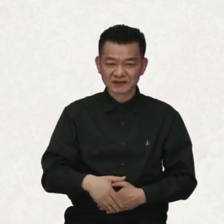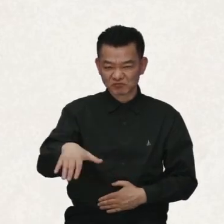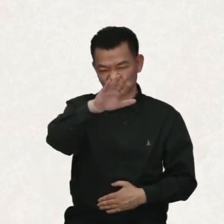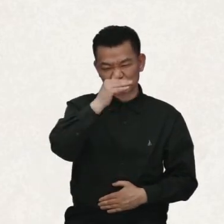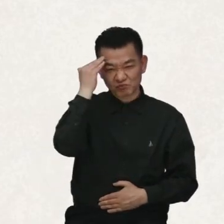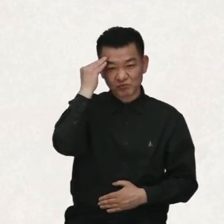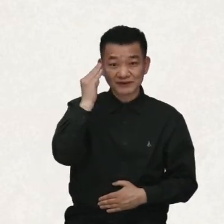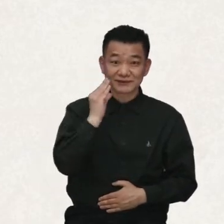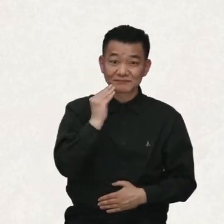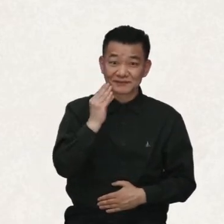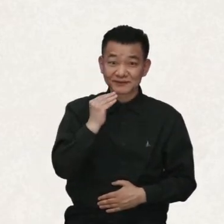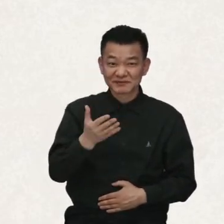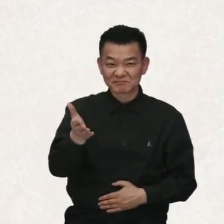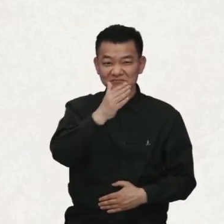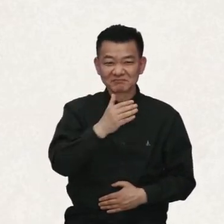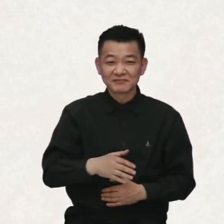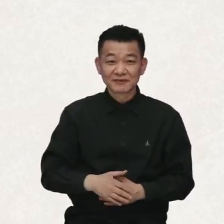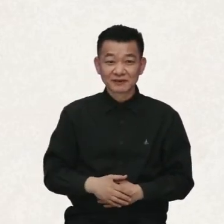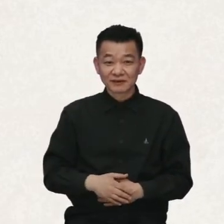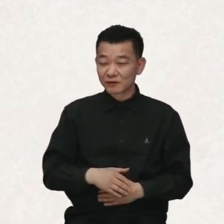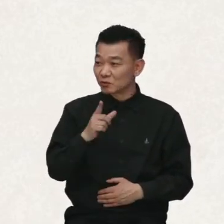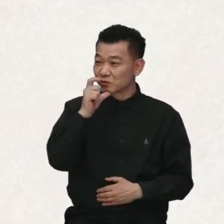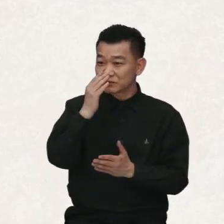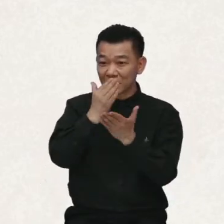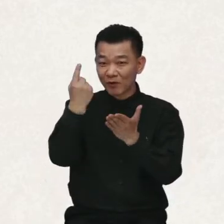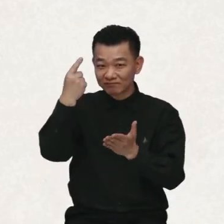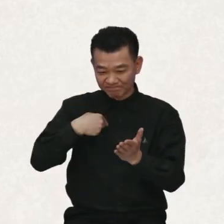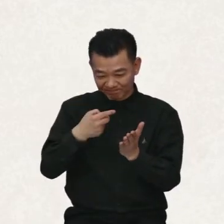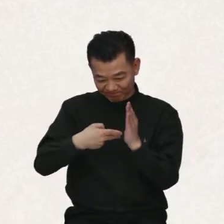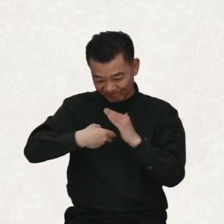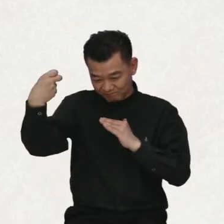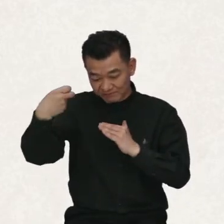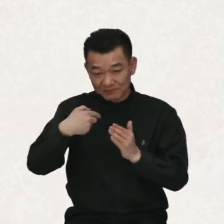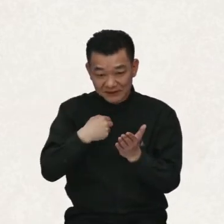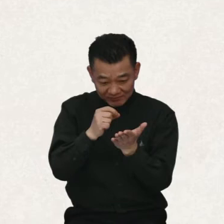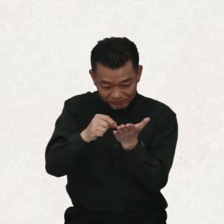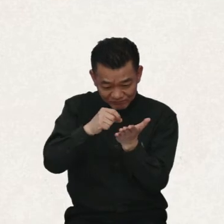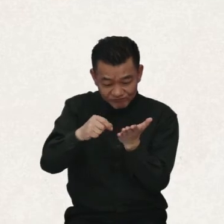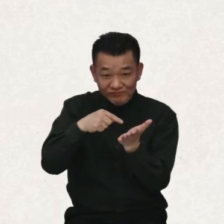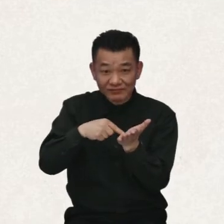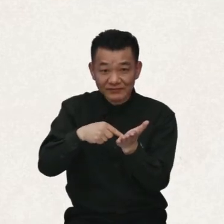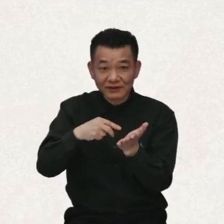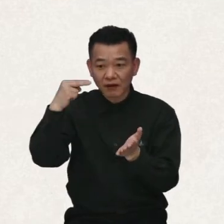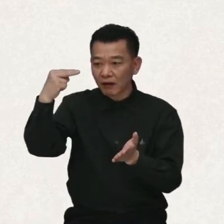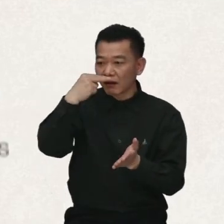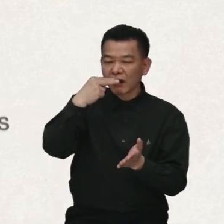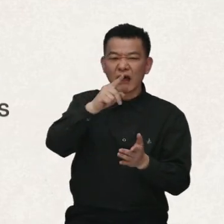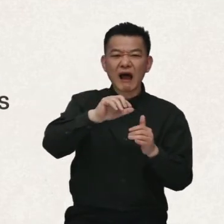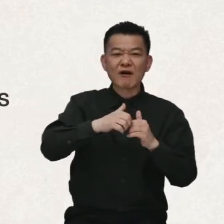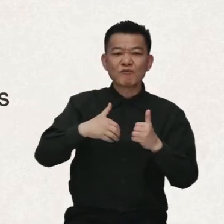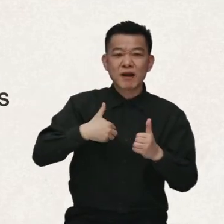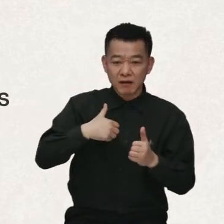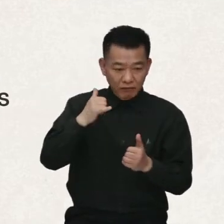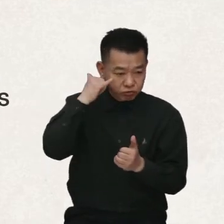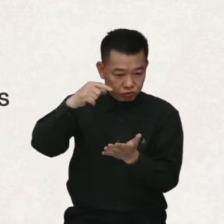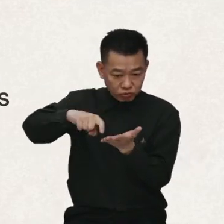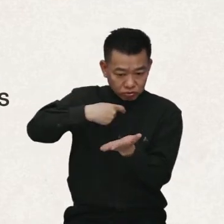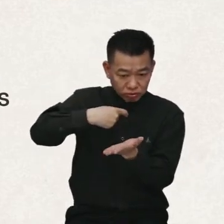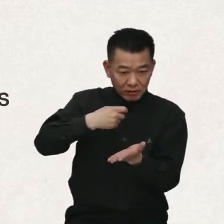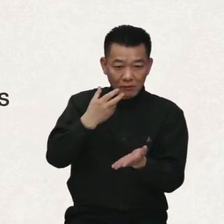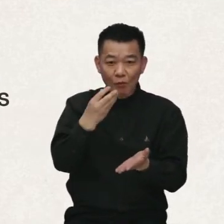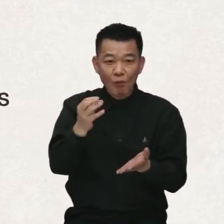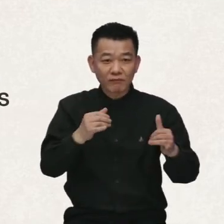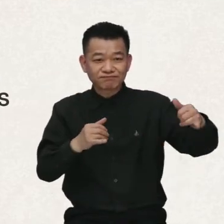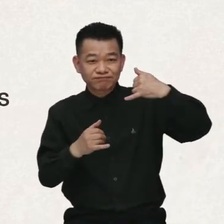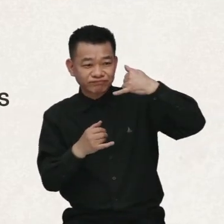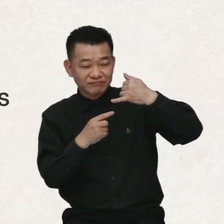Have you ever had these experiences? Your diary being read by someone without your consent? Or receiving a text or a call from a